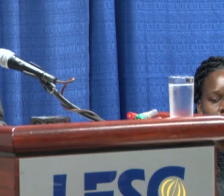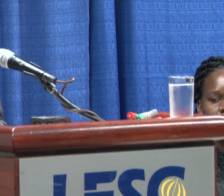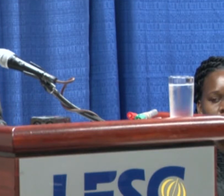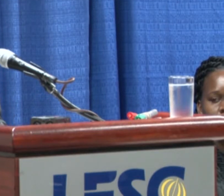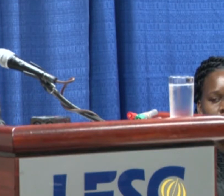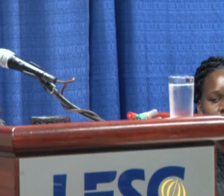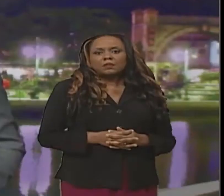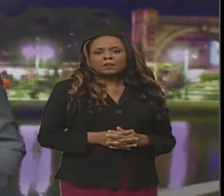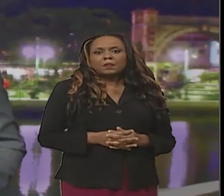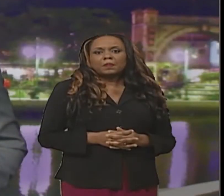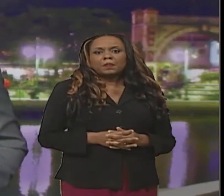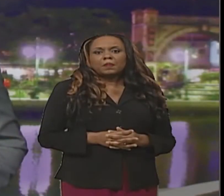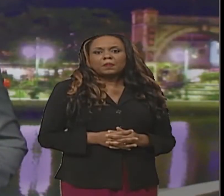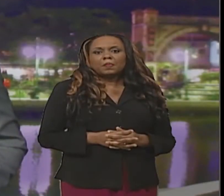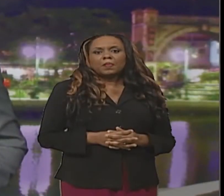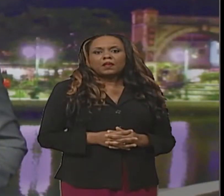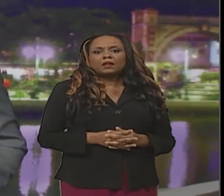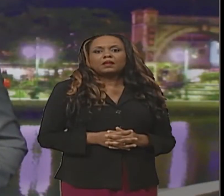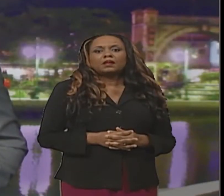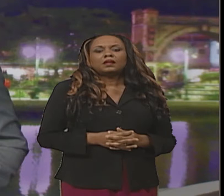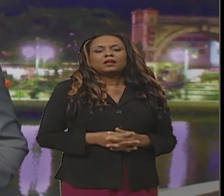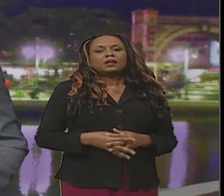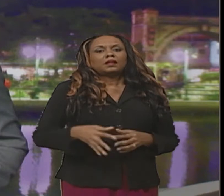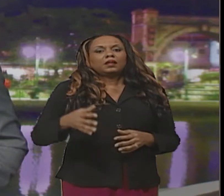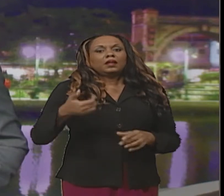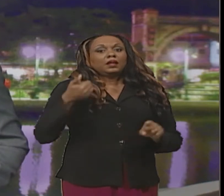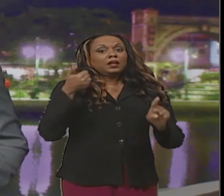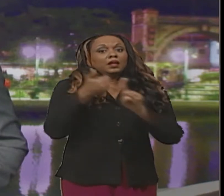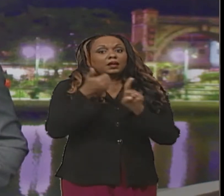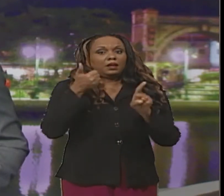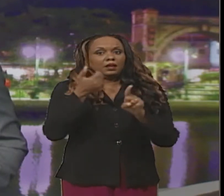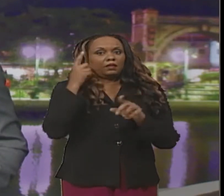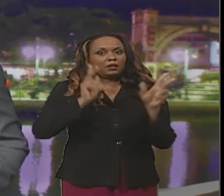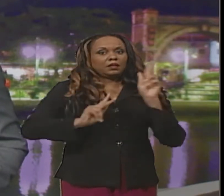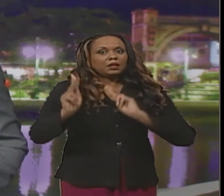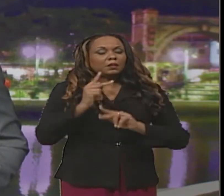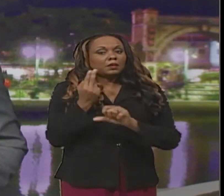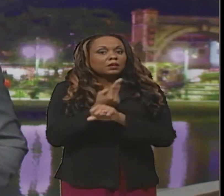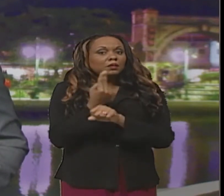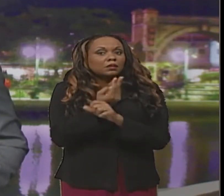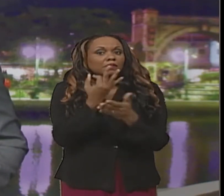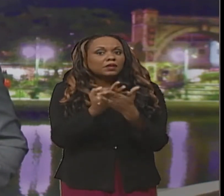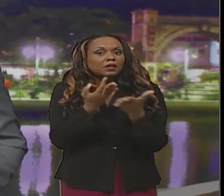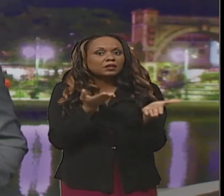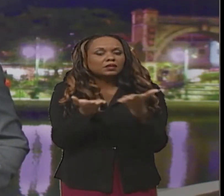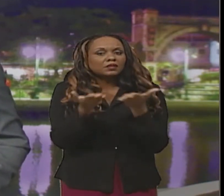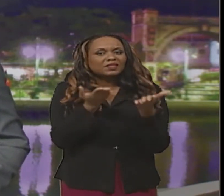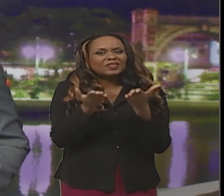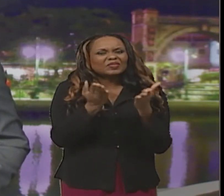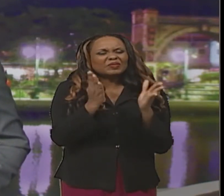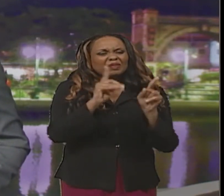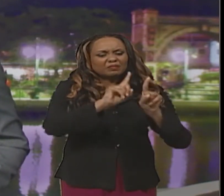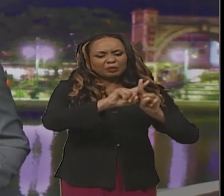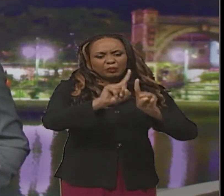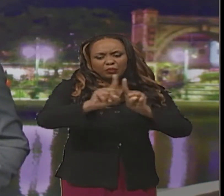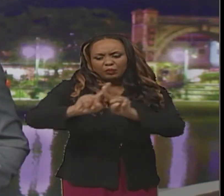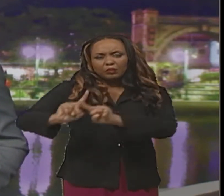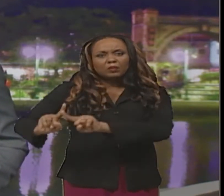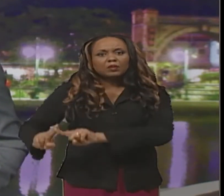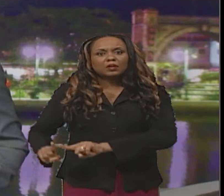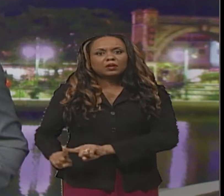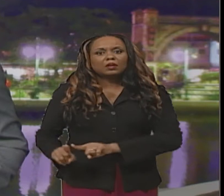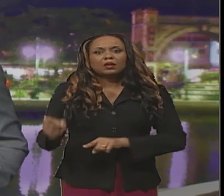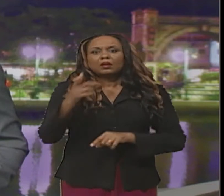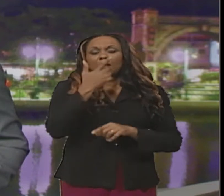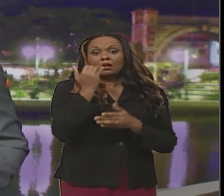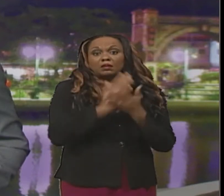long term. Mr. Ains adds that the impact on users of financial services would also vary, as the settlements on arrears